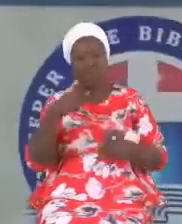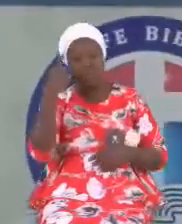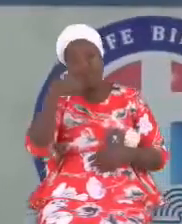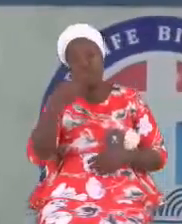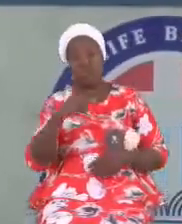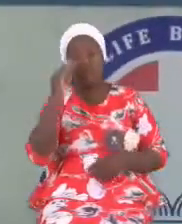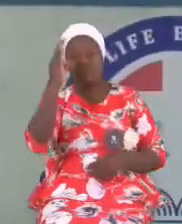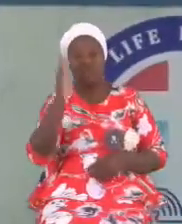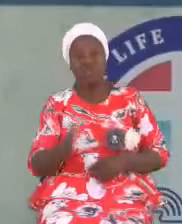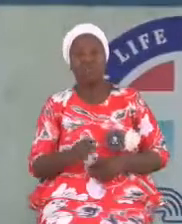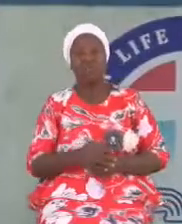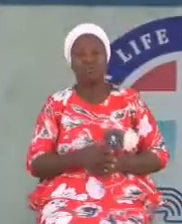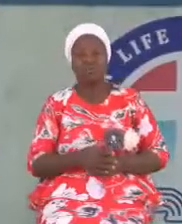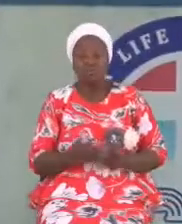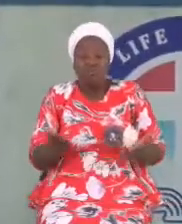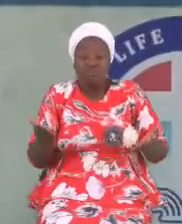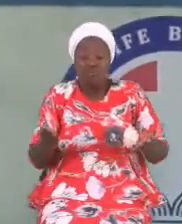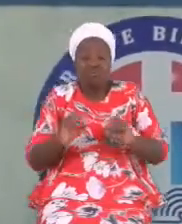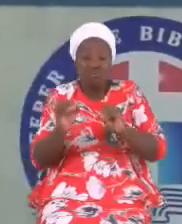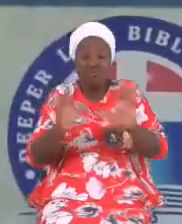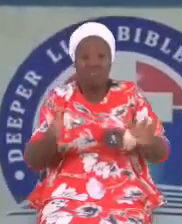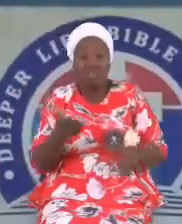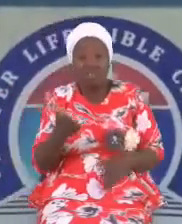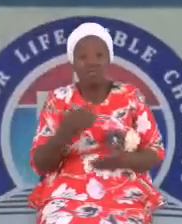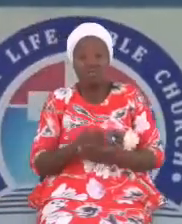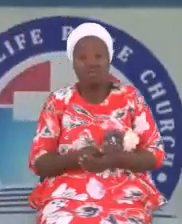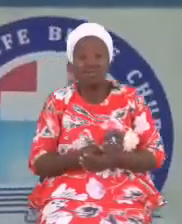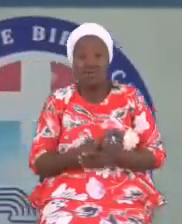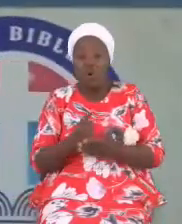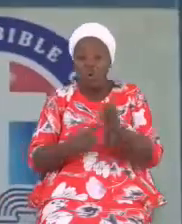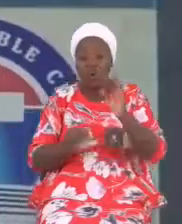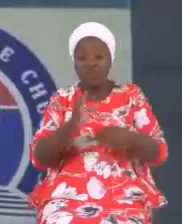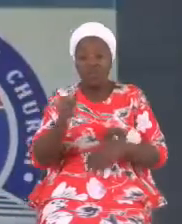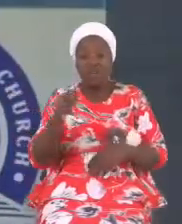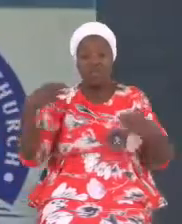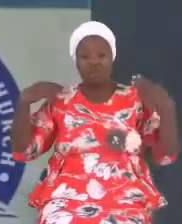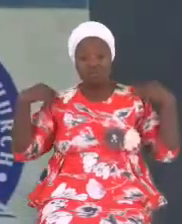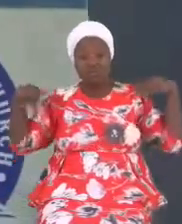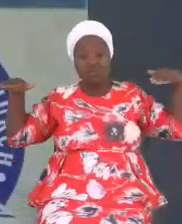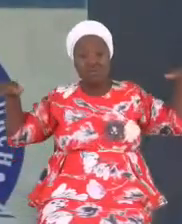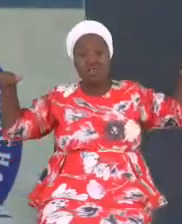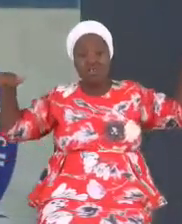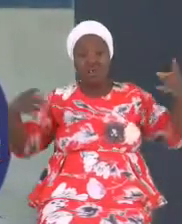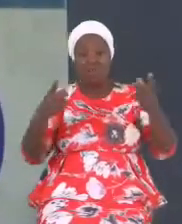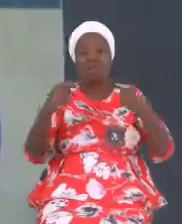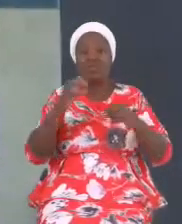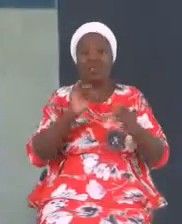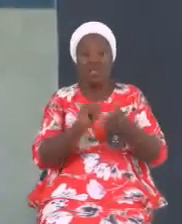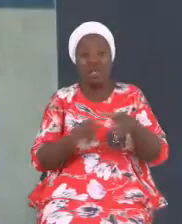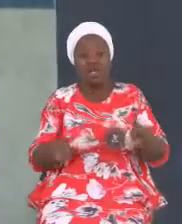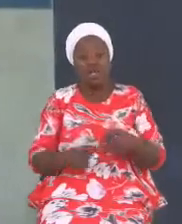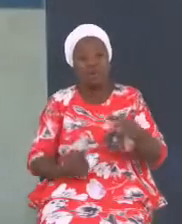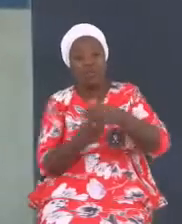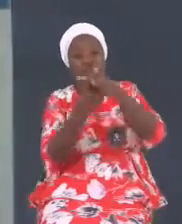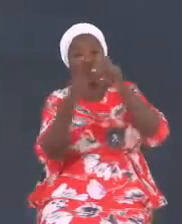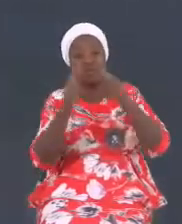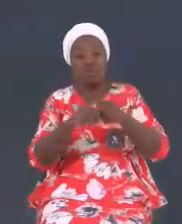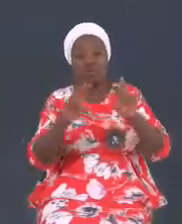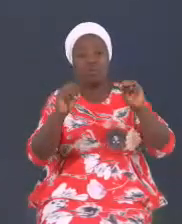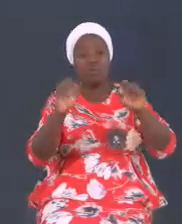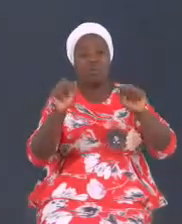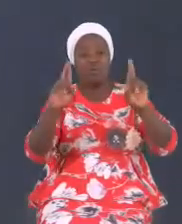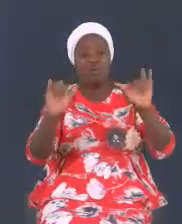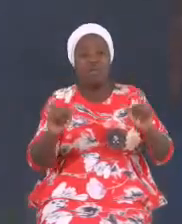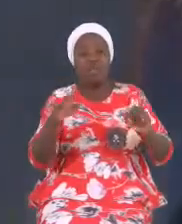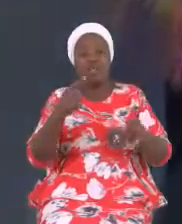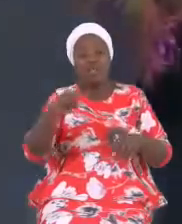there's blessing there. What if an angel comes, like appeared unto Mary the virgin, and she saw